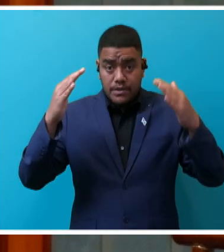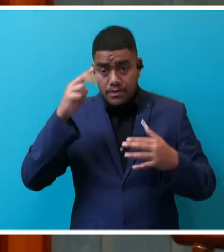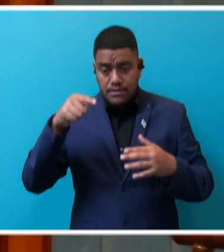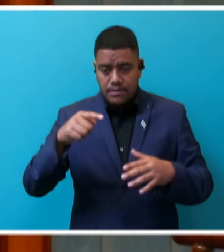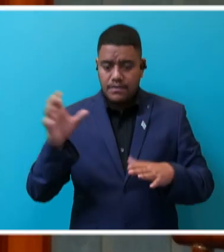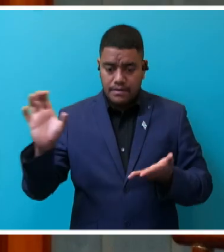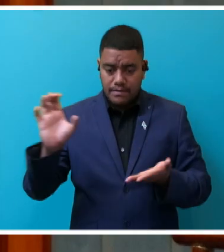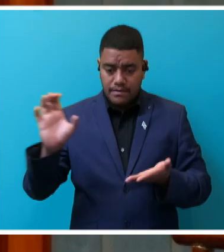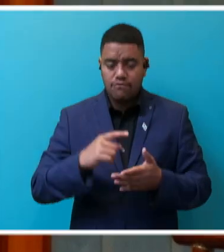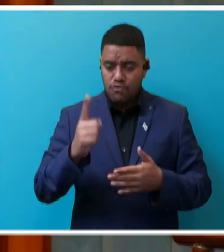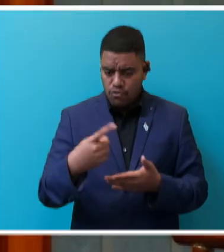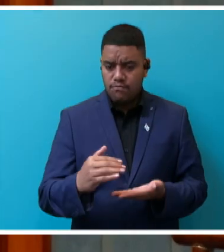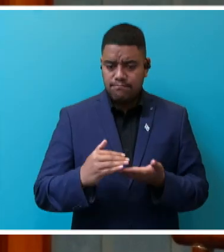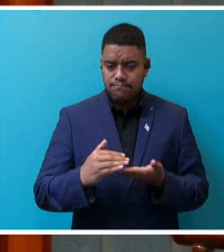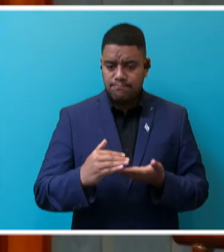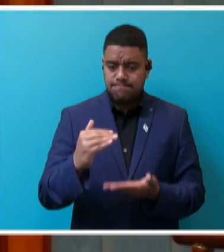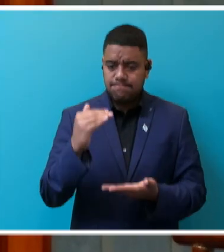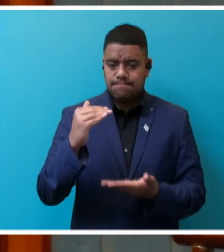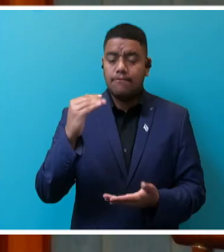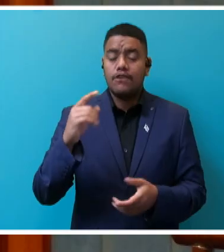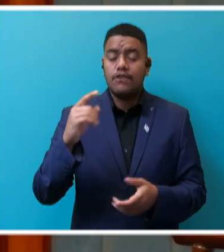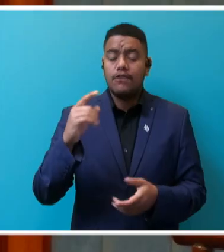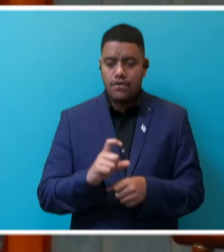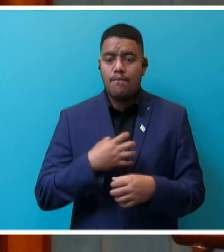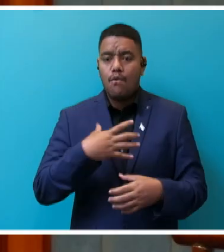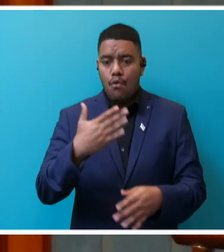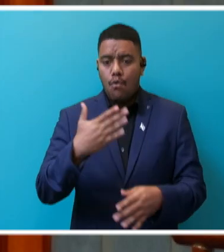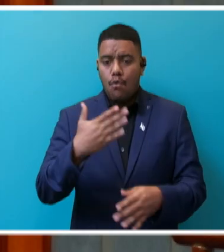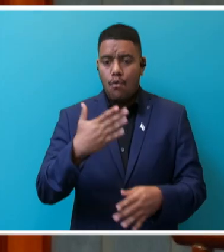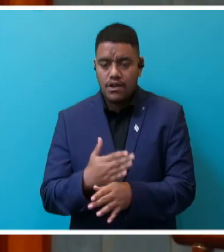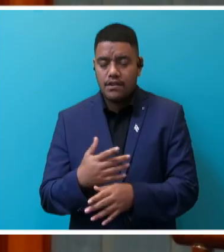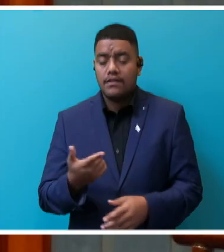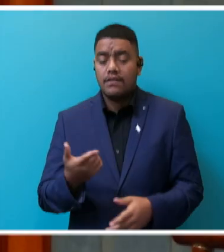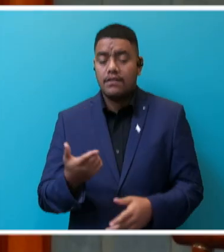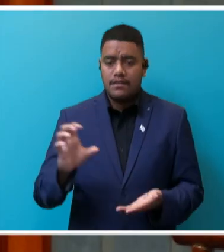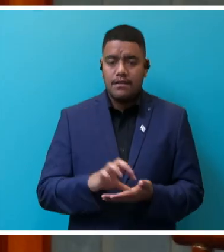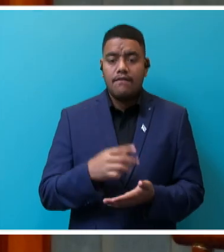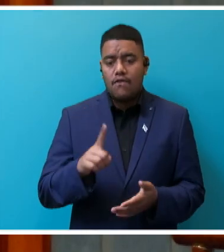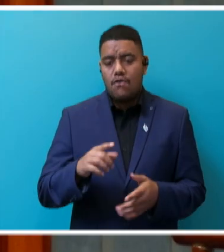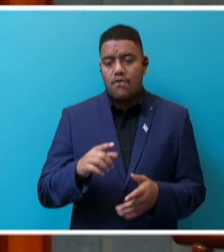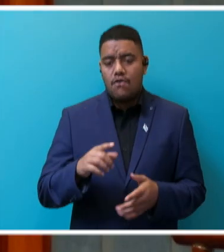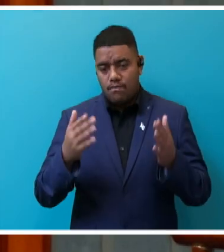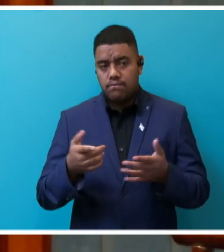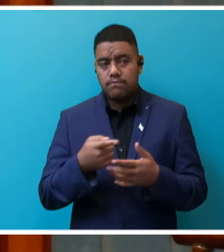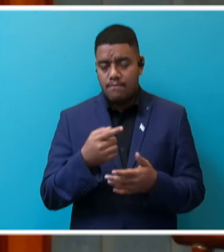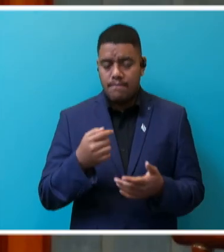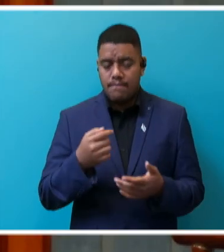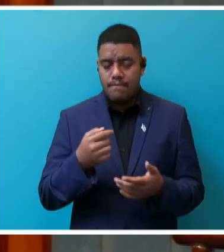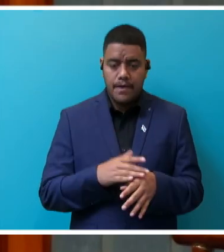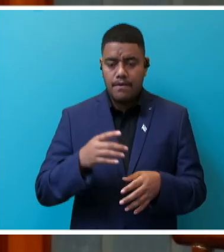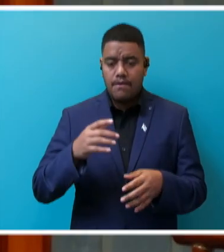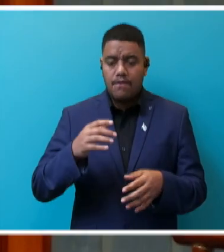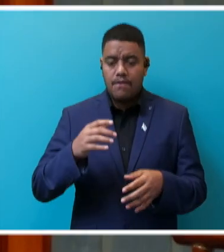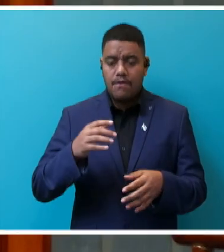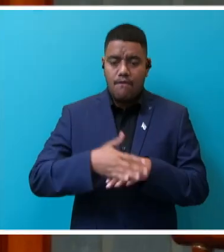to generate triple effects, creating employment, boosting demand for local goods and services, and reinforcing overall